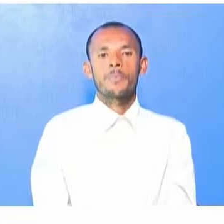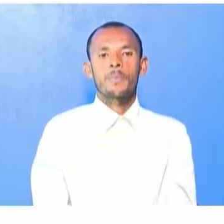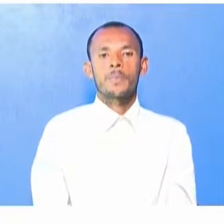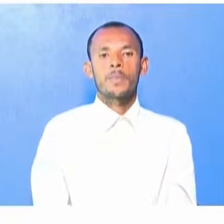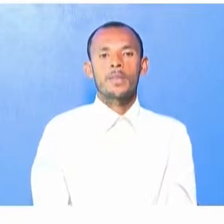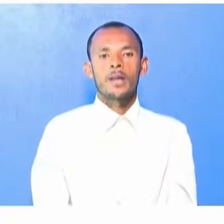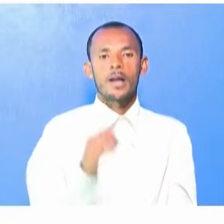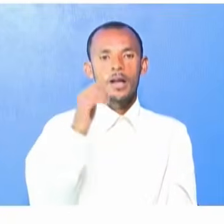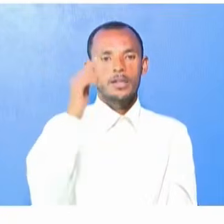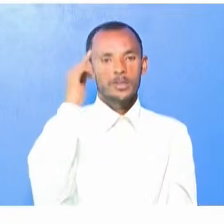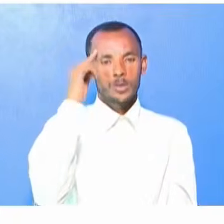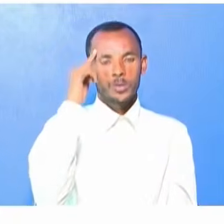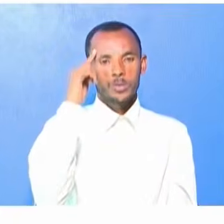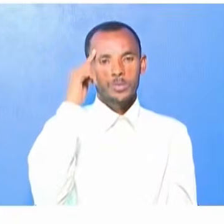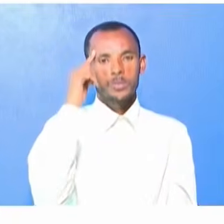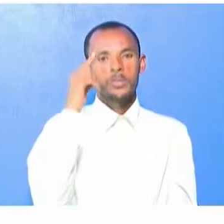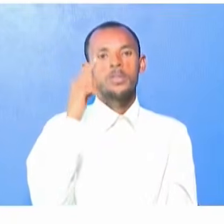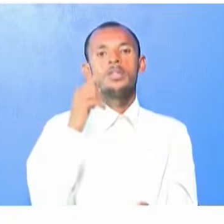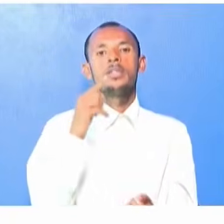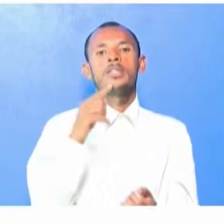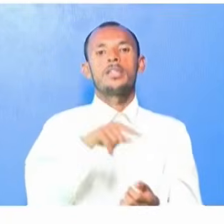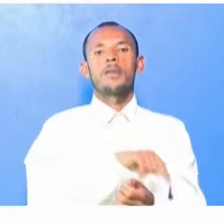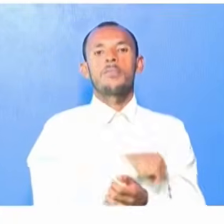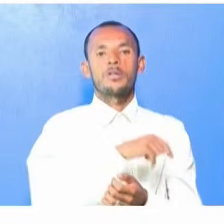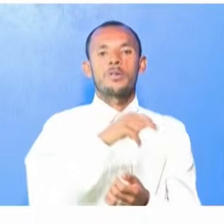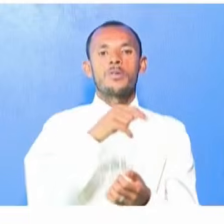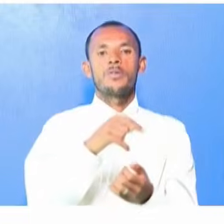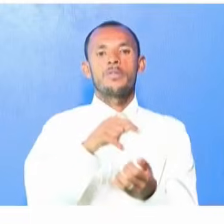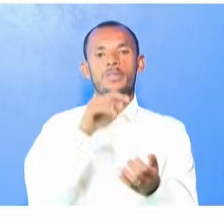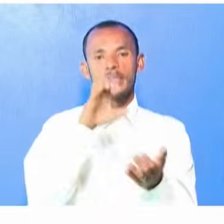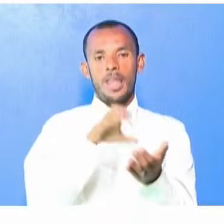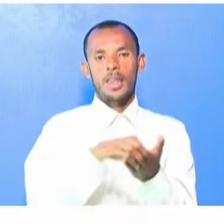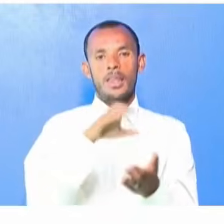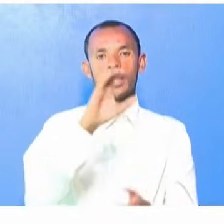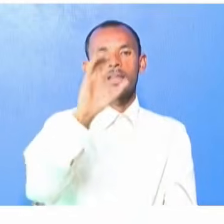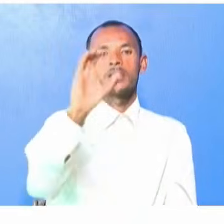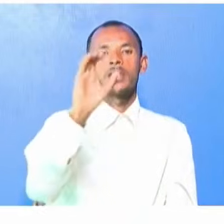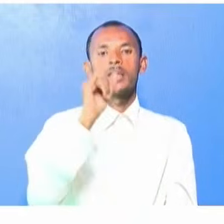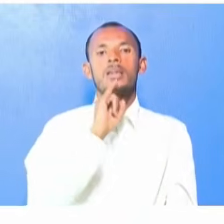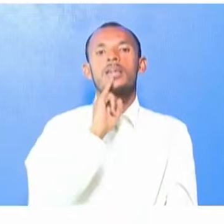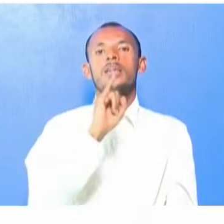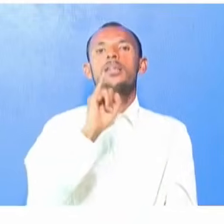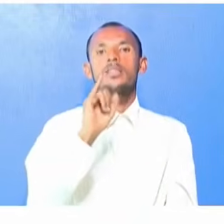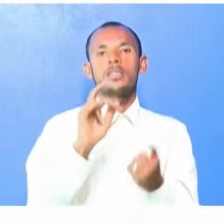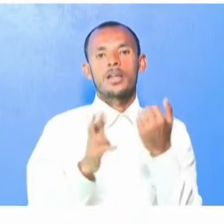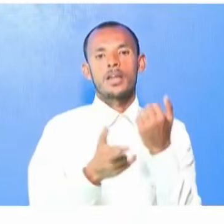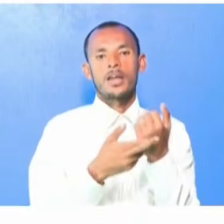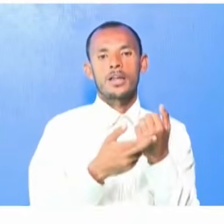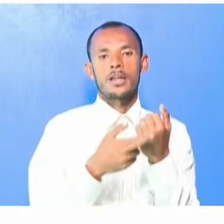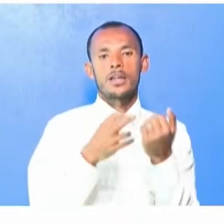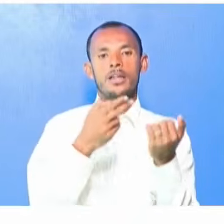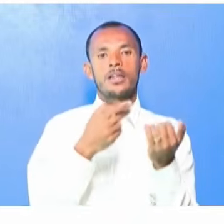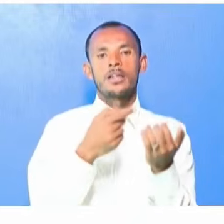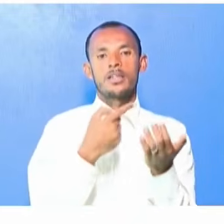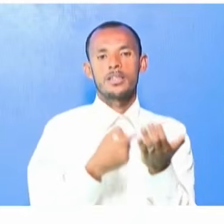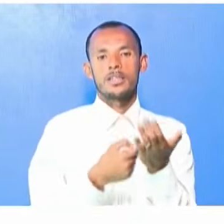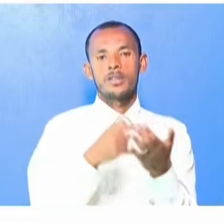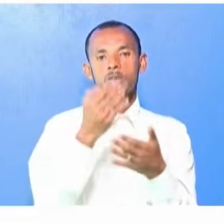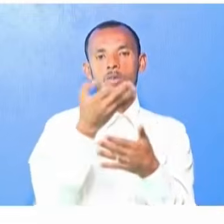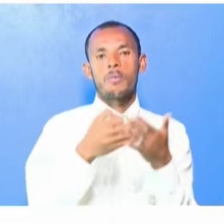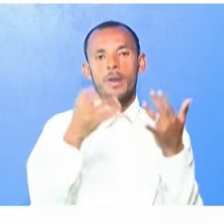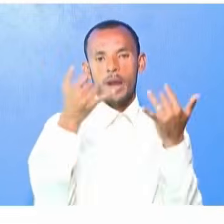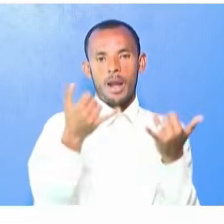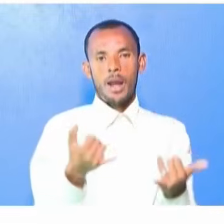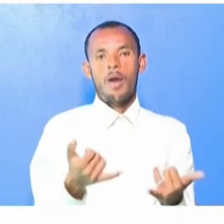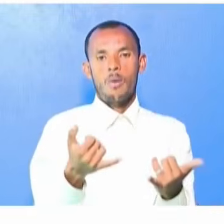Assume the temperature of CTC is recorded in this form.